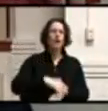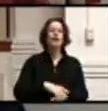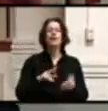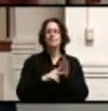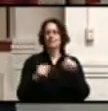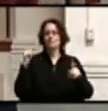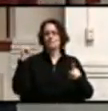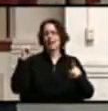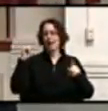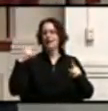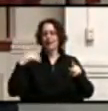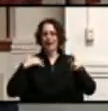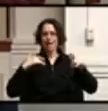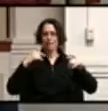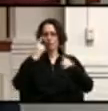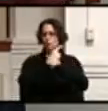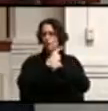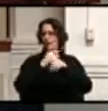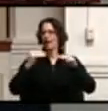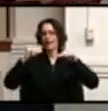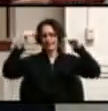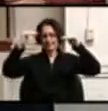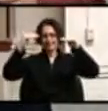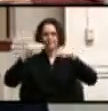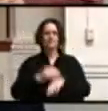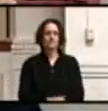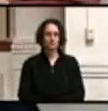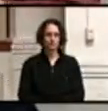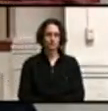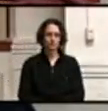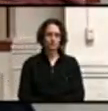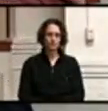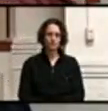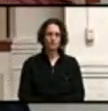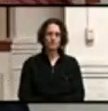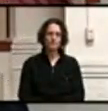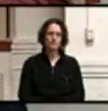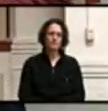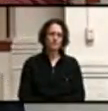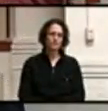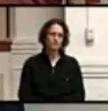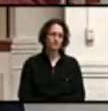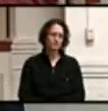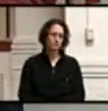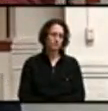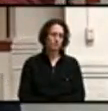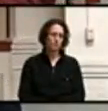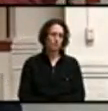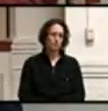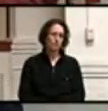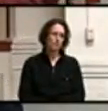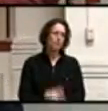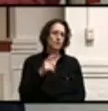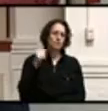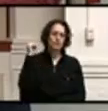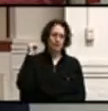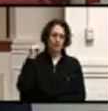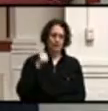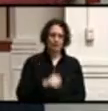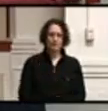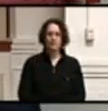then the quarters area, bunk room, etc., is around